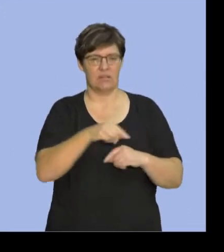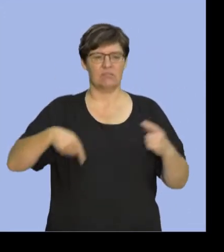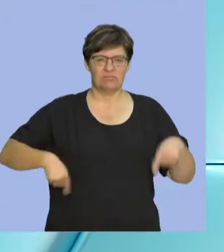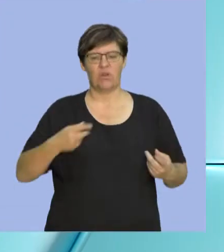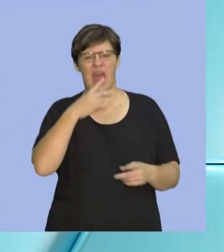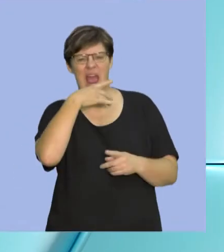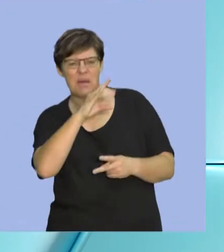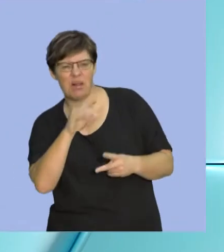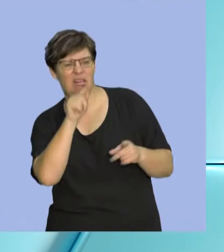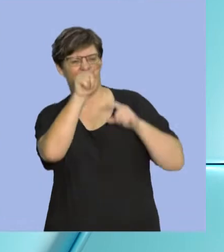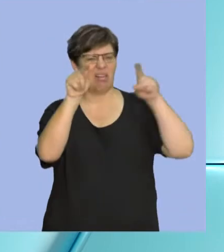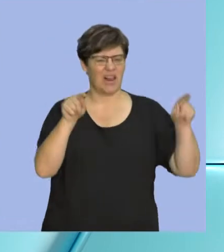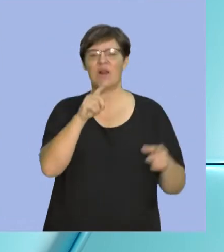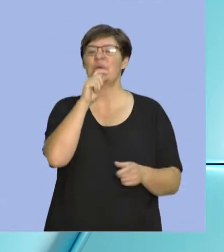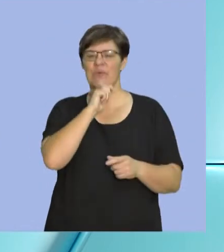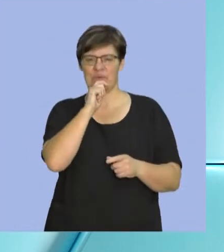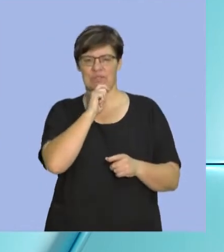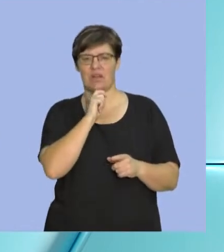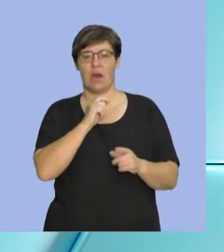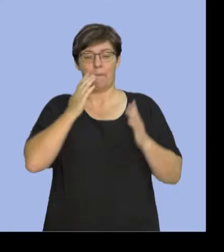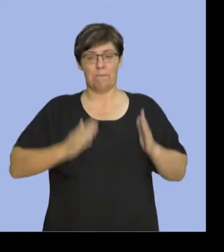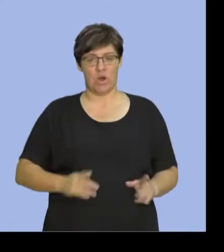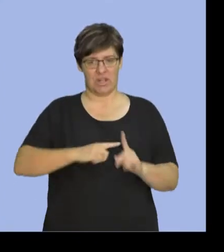animals use to regulate their body temperature.